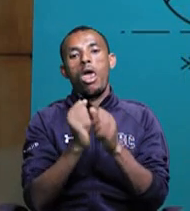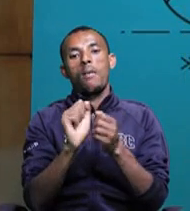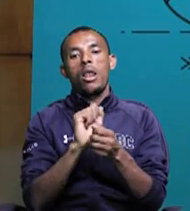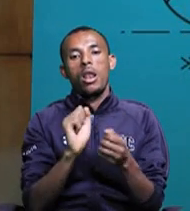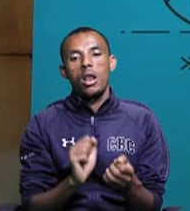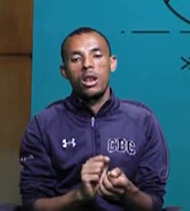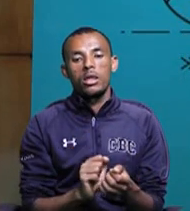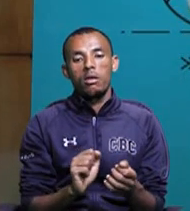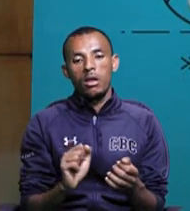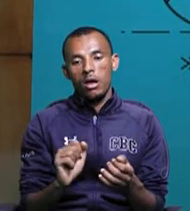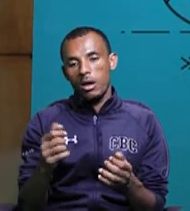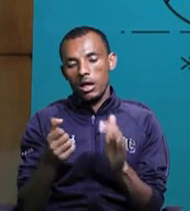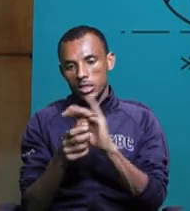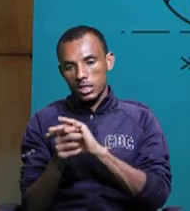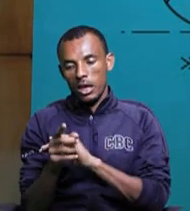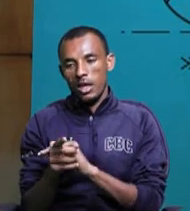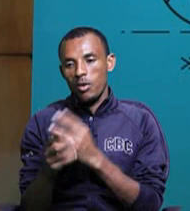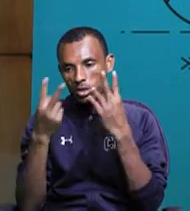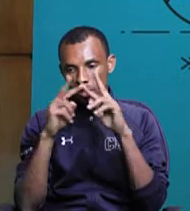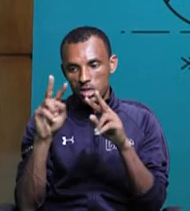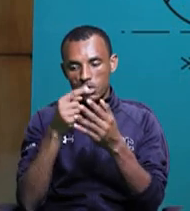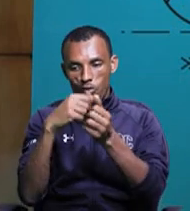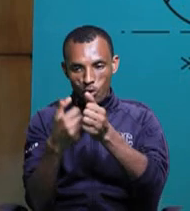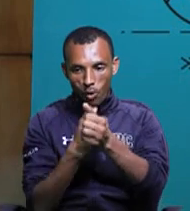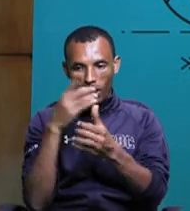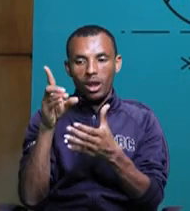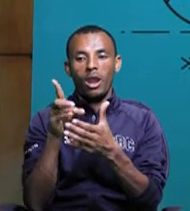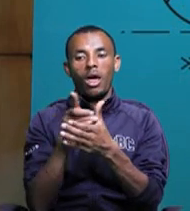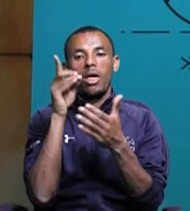Take another exercise. Consider the following data.